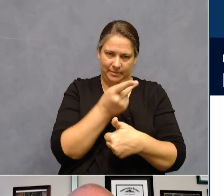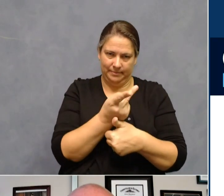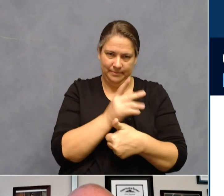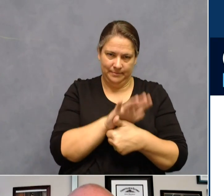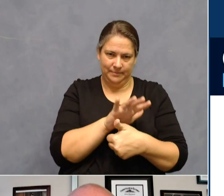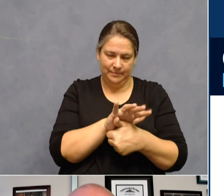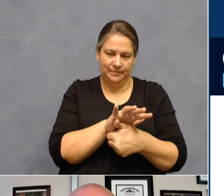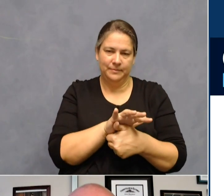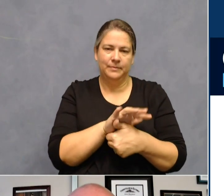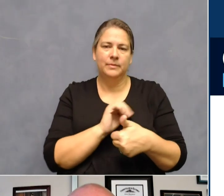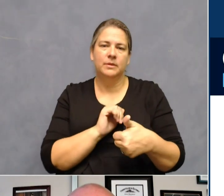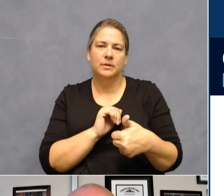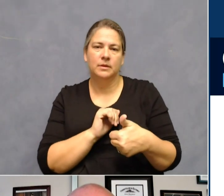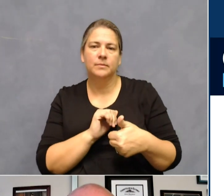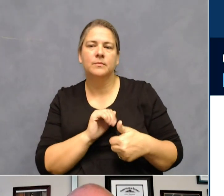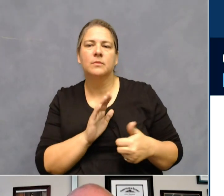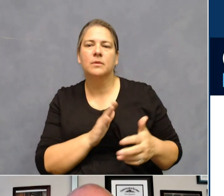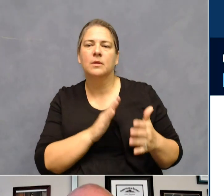Next slide, James.